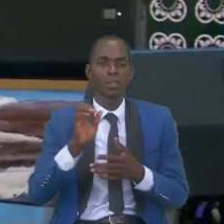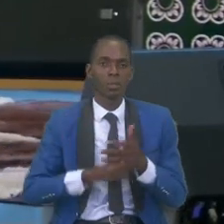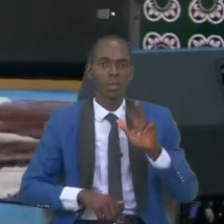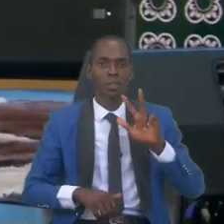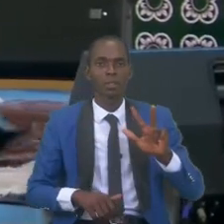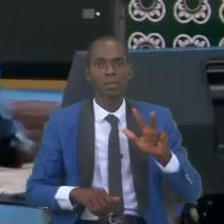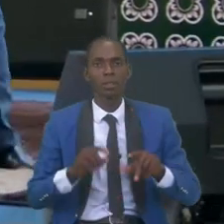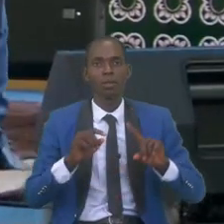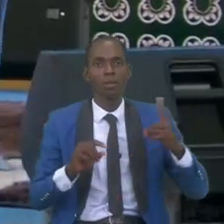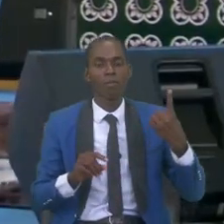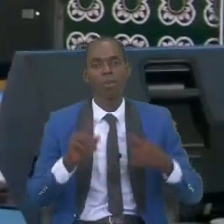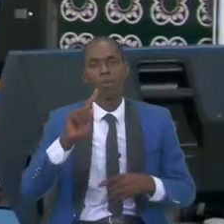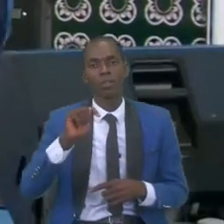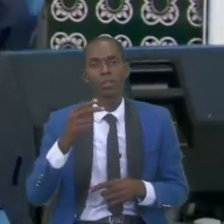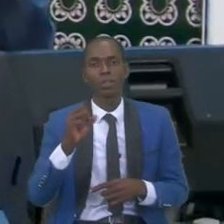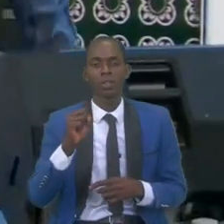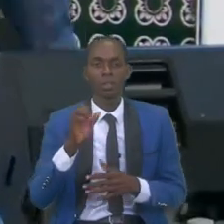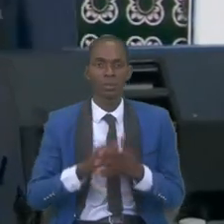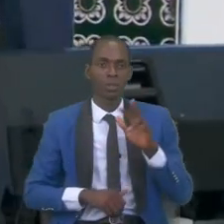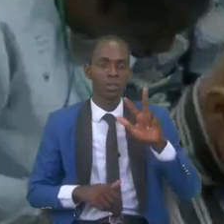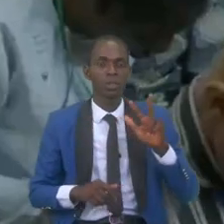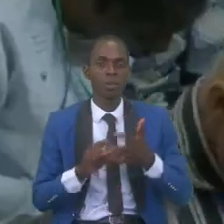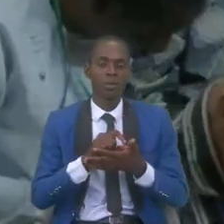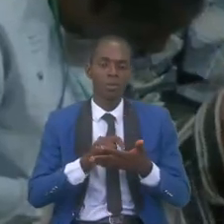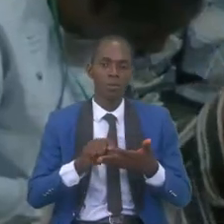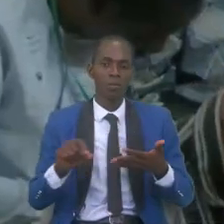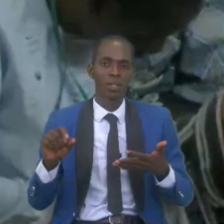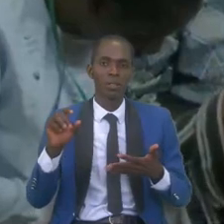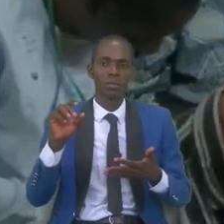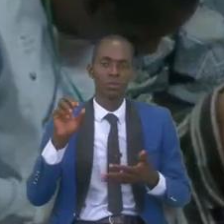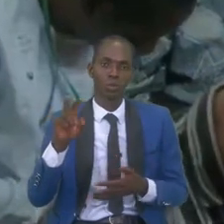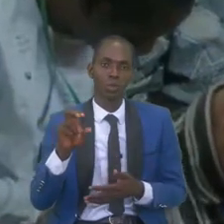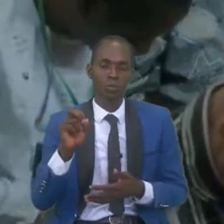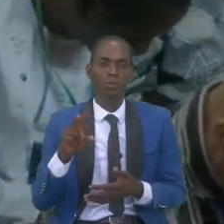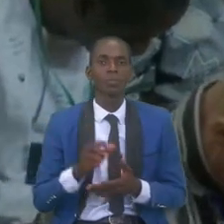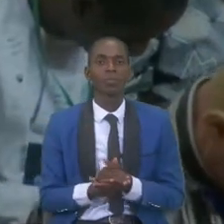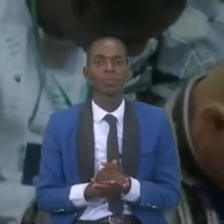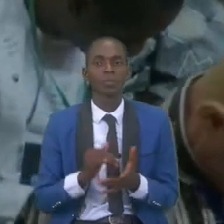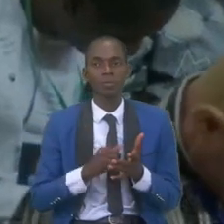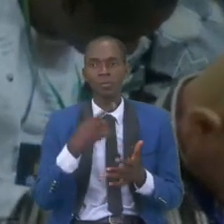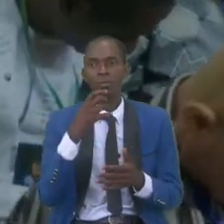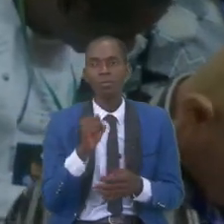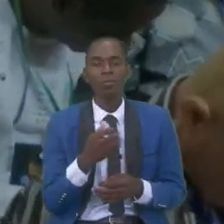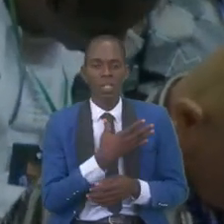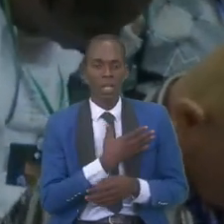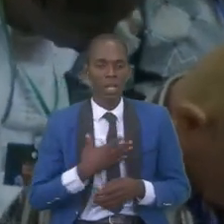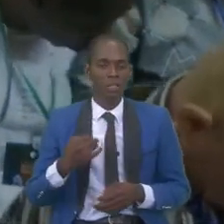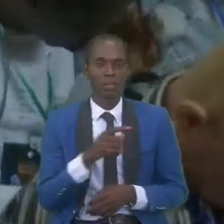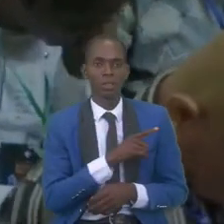from verse 12. 1 Thessalonians chapter 3, we're looking at verse 12. It says, and the Lord make